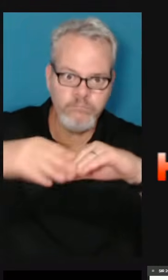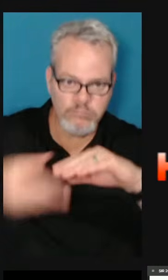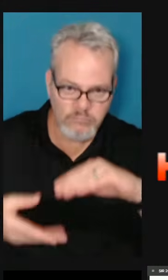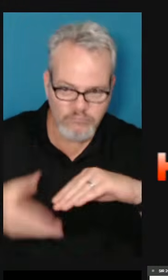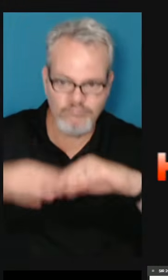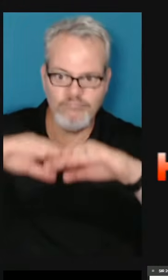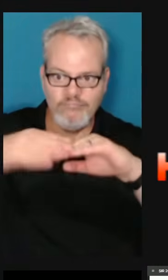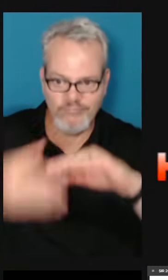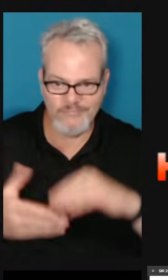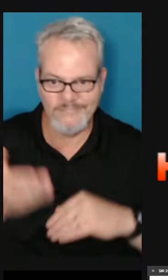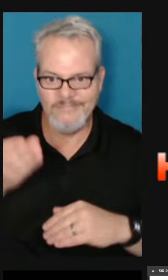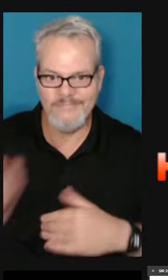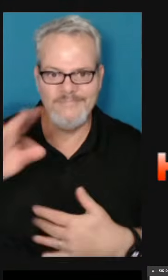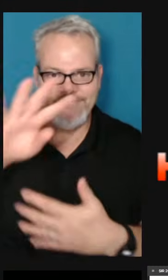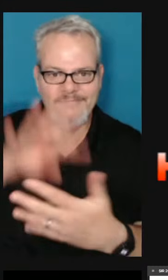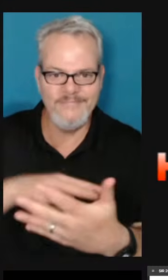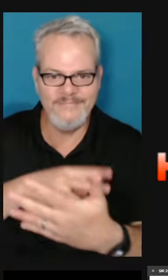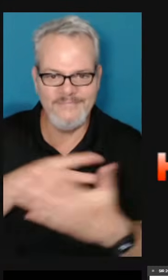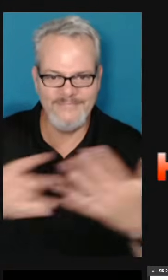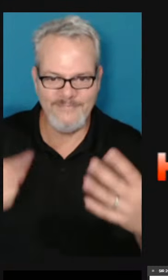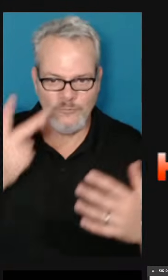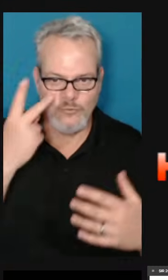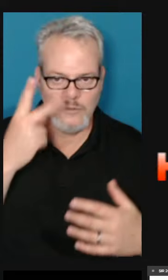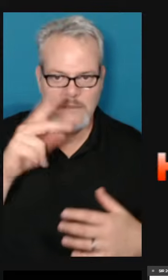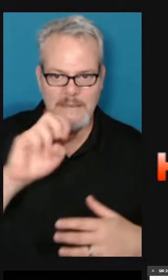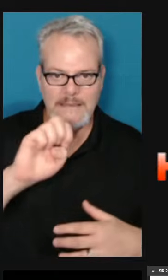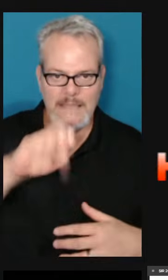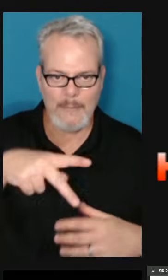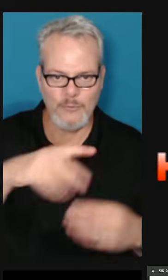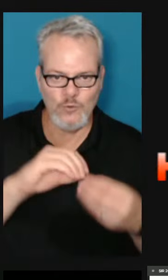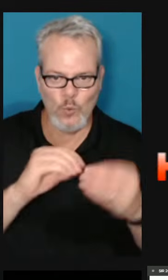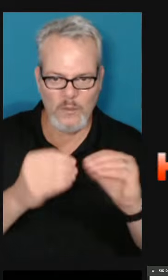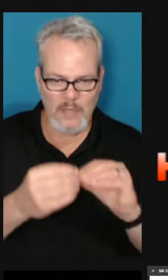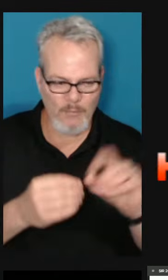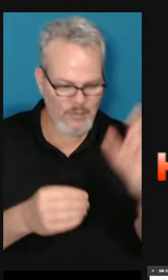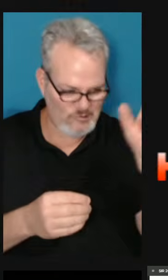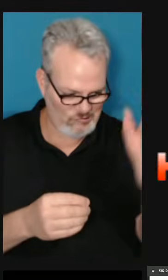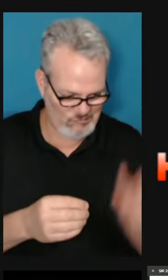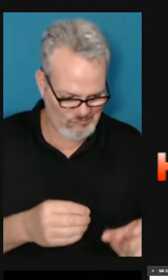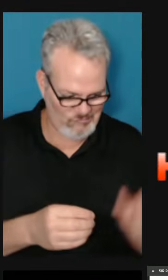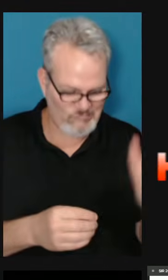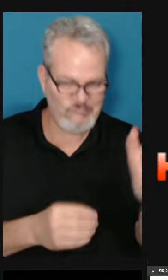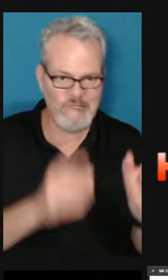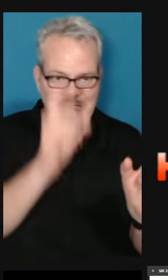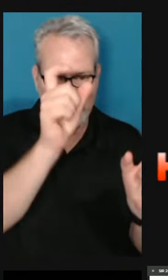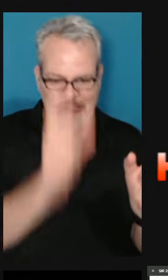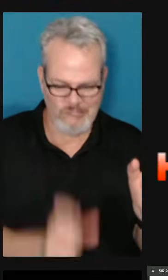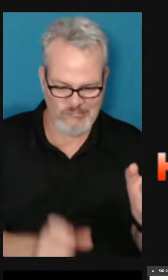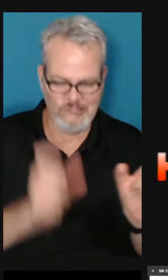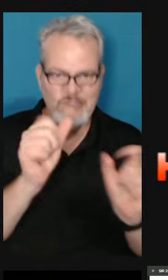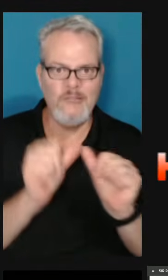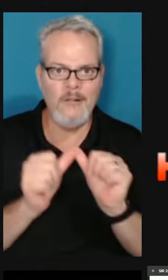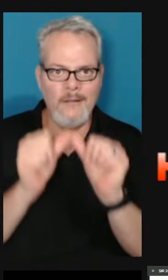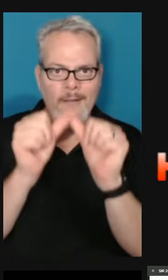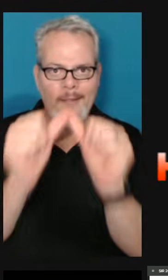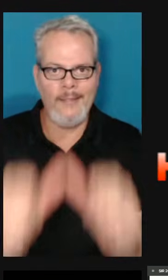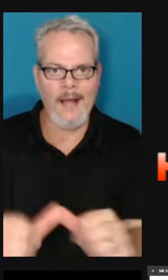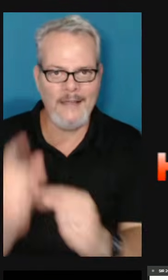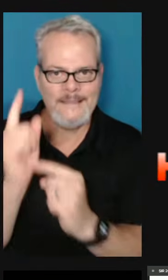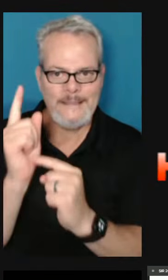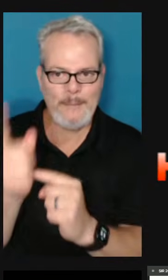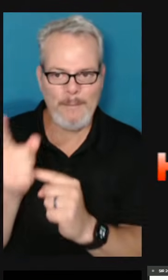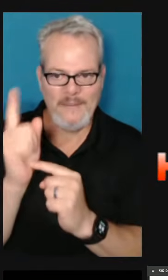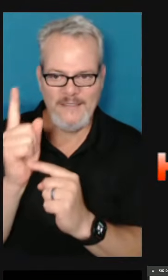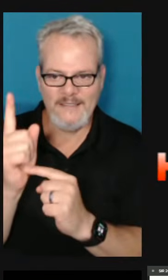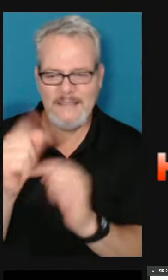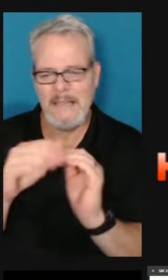them, episode numbers, how many jets there were per one, how long they last in minutes. So lesson 3,